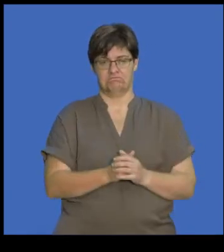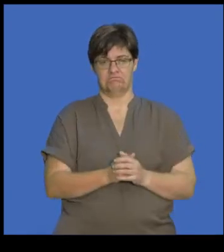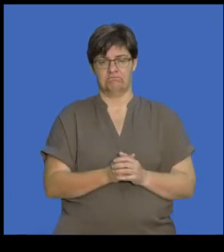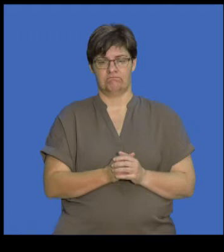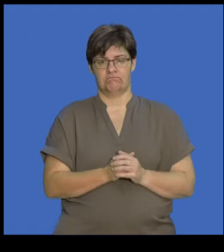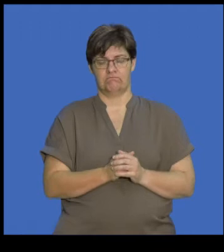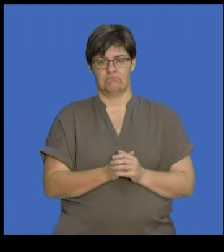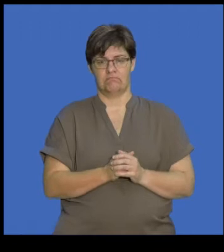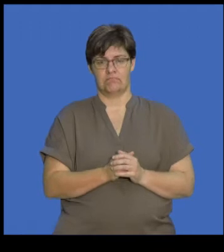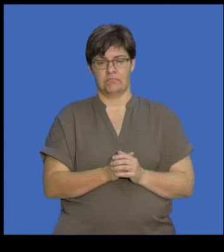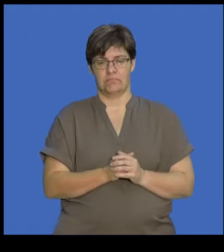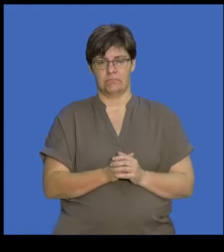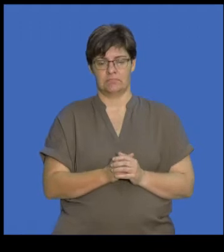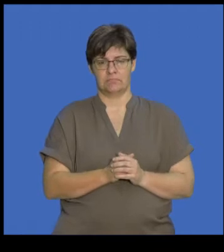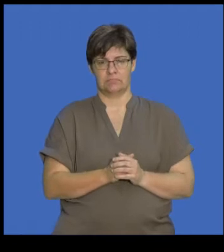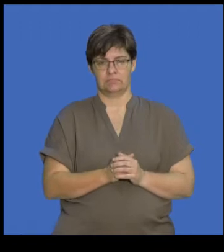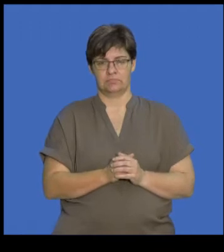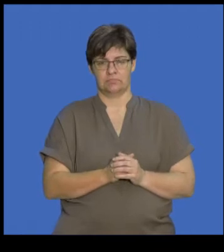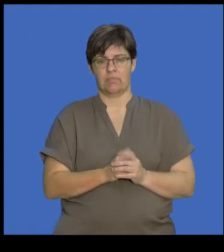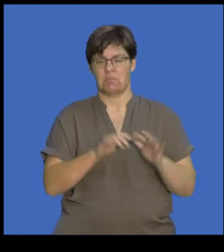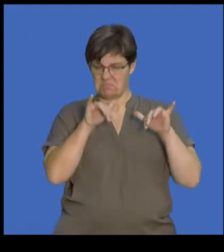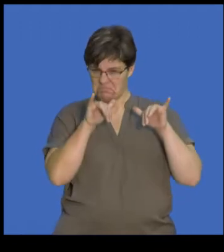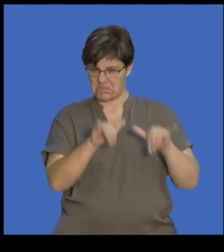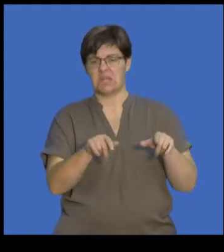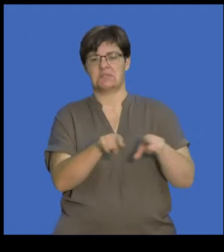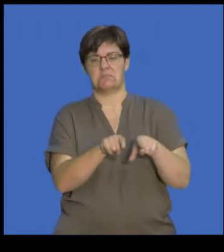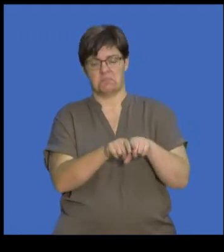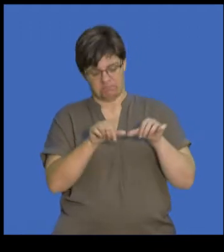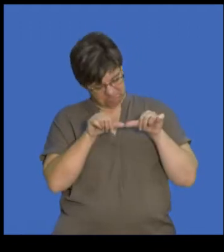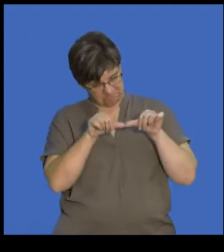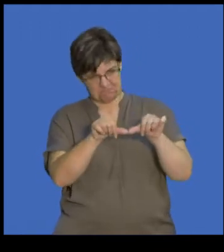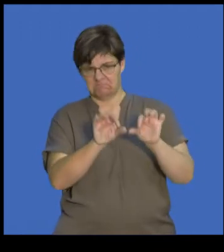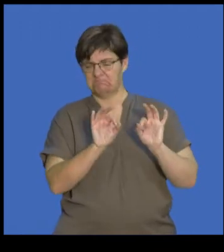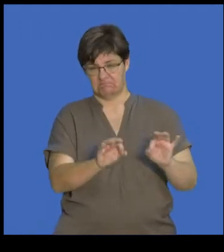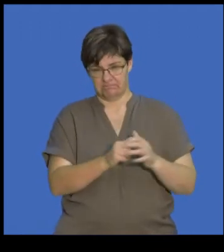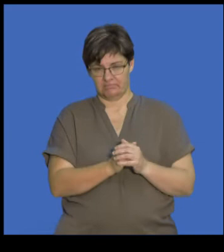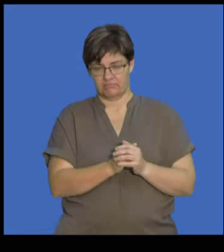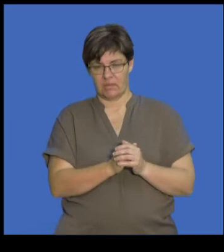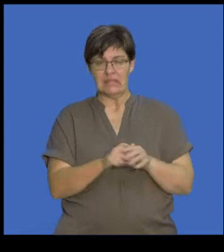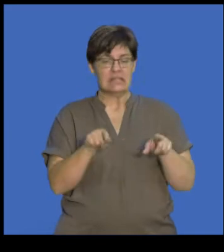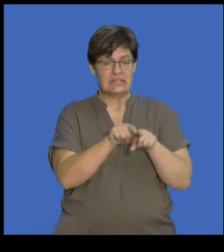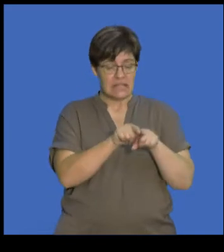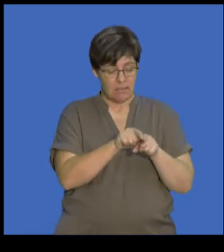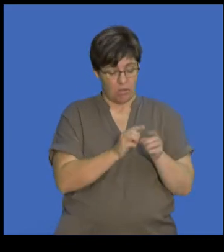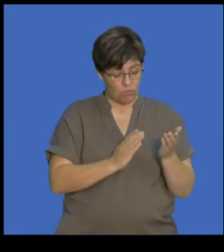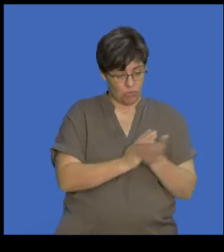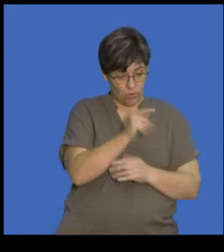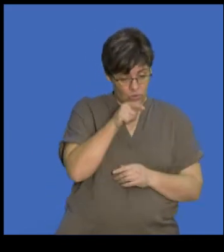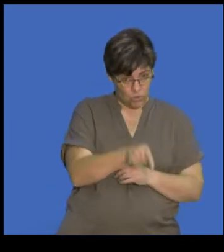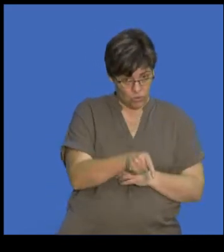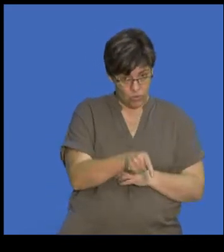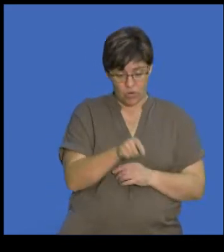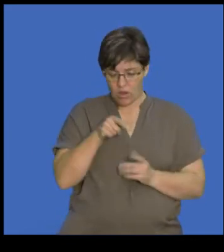constant, right? It remains constant. Okay, so there is the same amount of current through